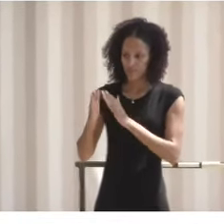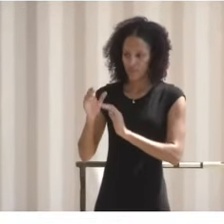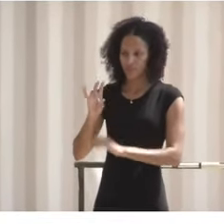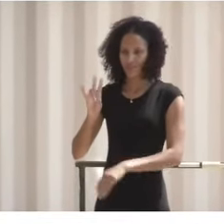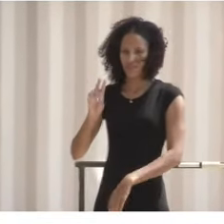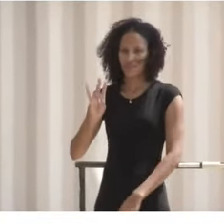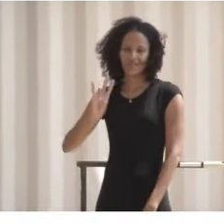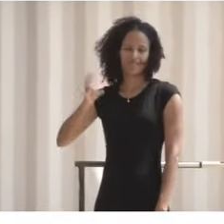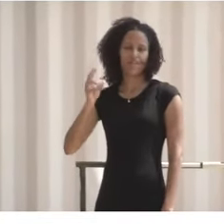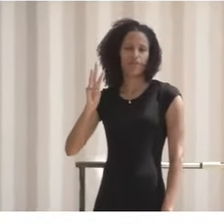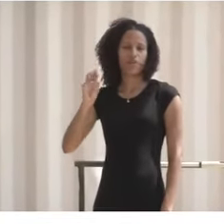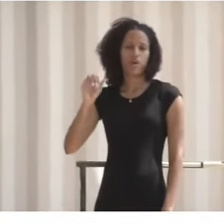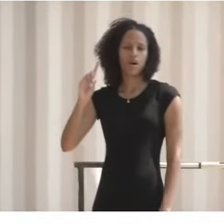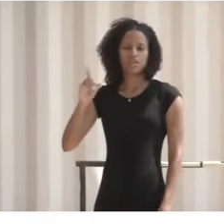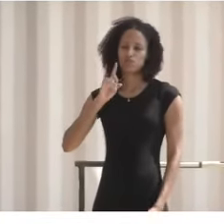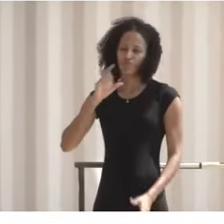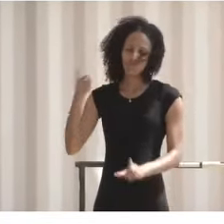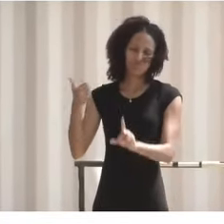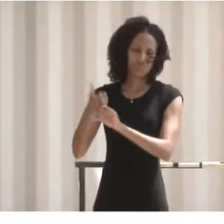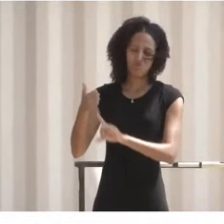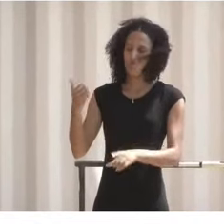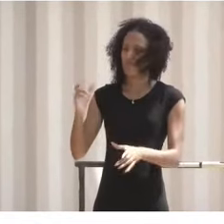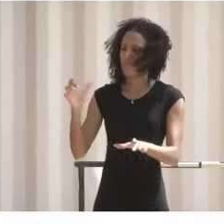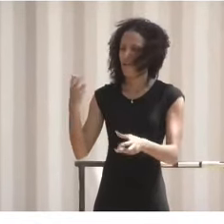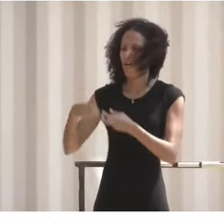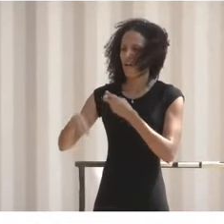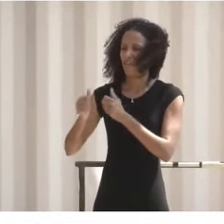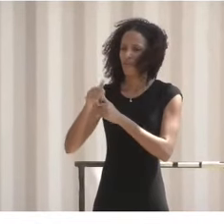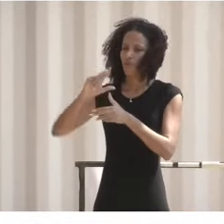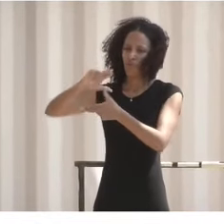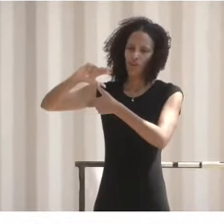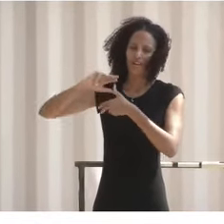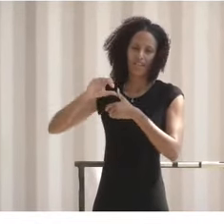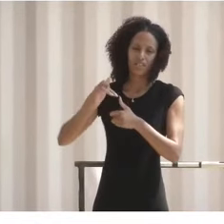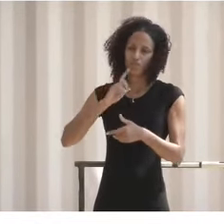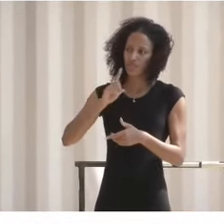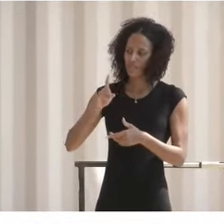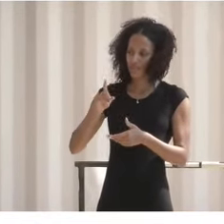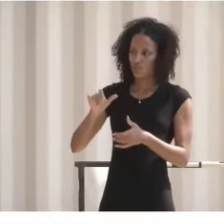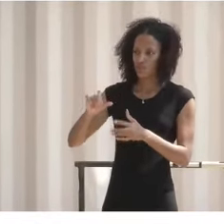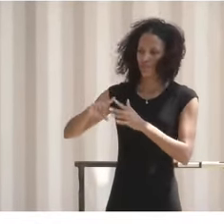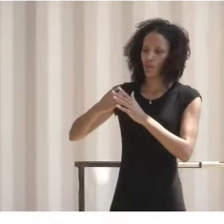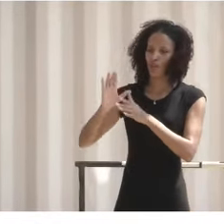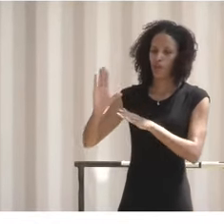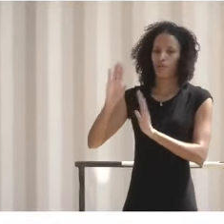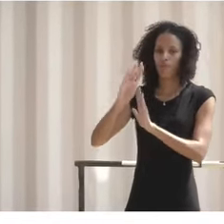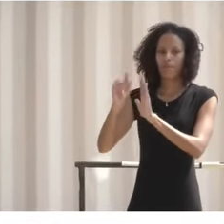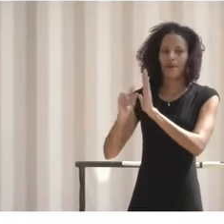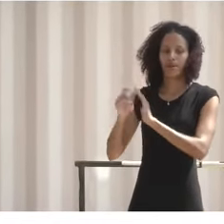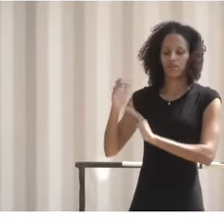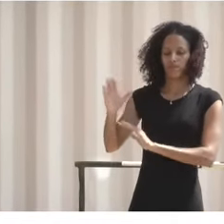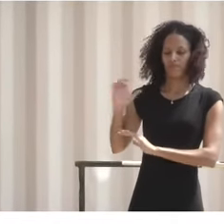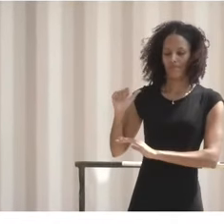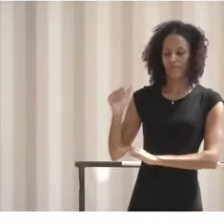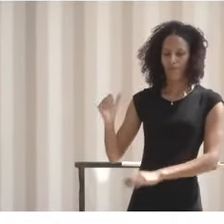been hit really hard by the hurricane. And she started just in her own backyard by making a demonstration garden